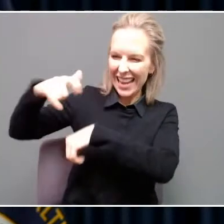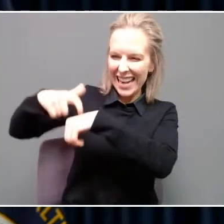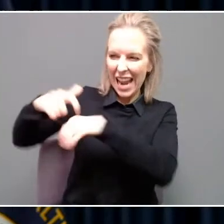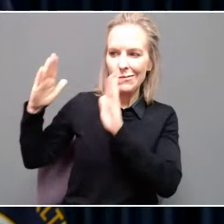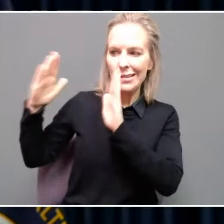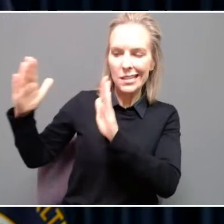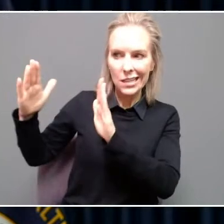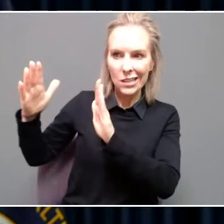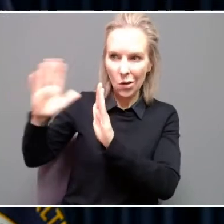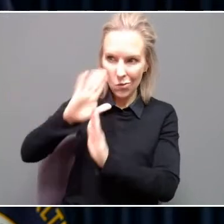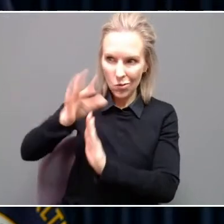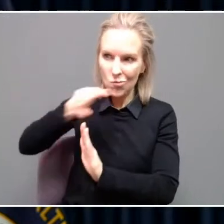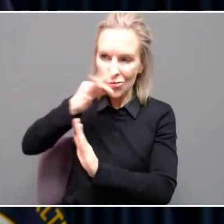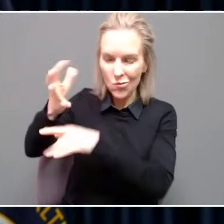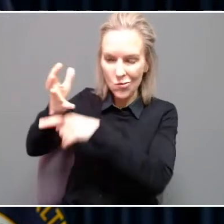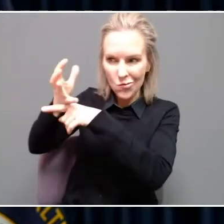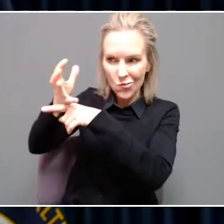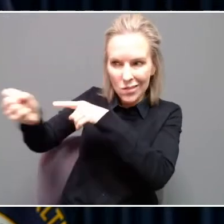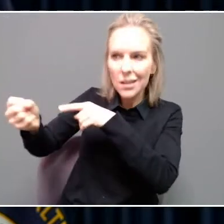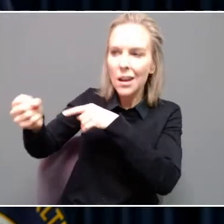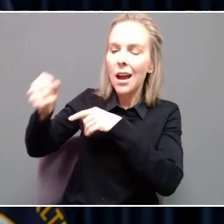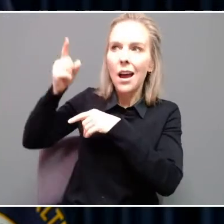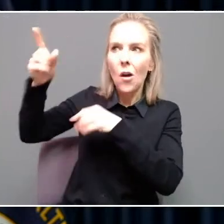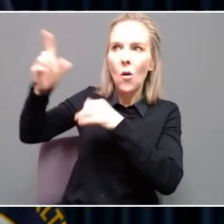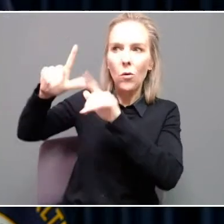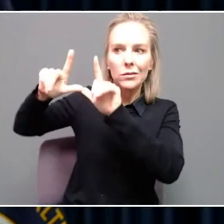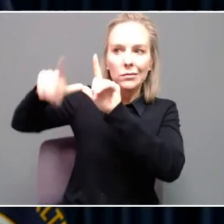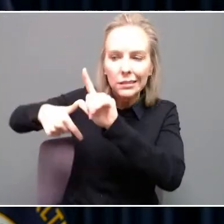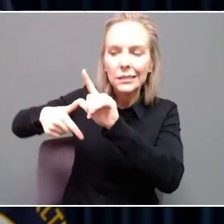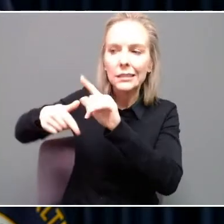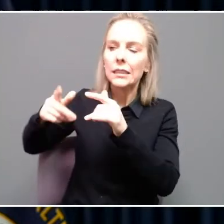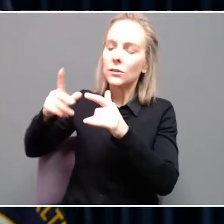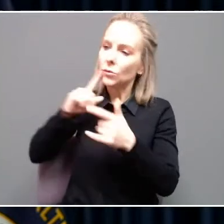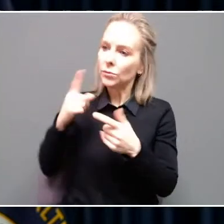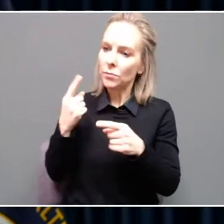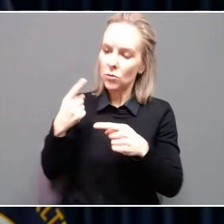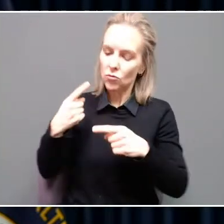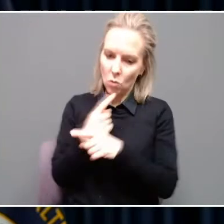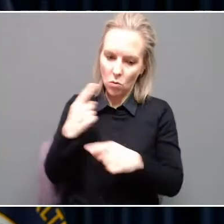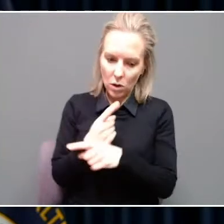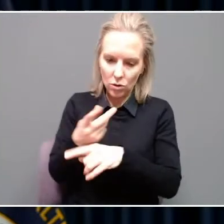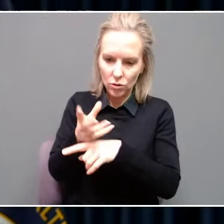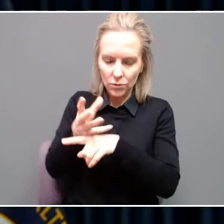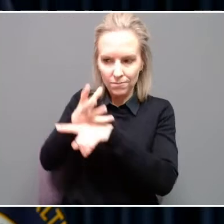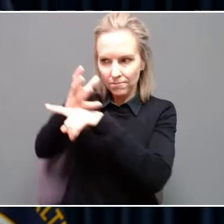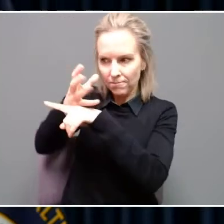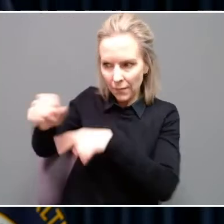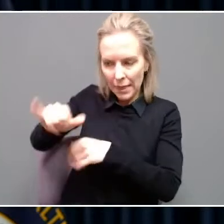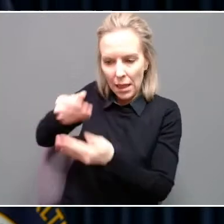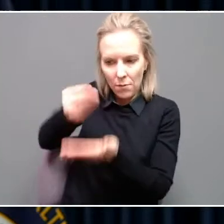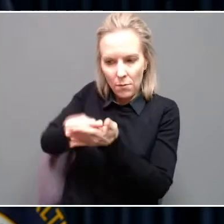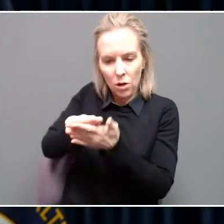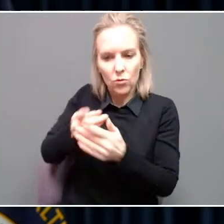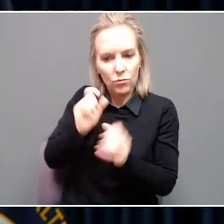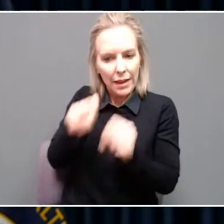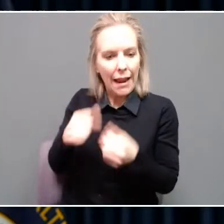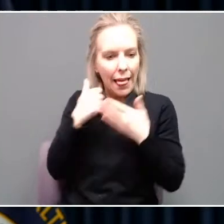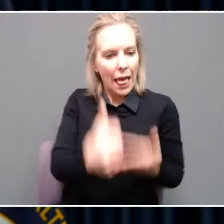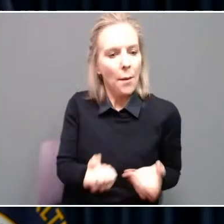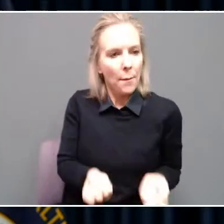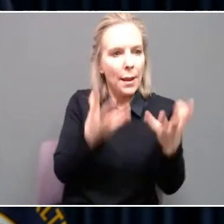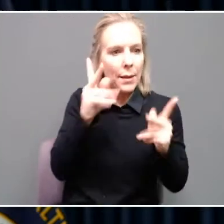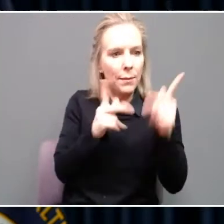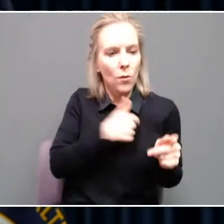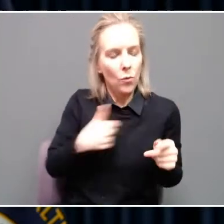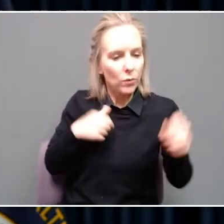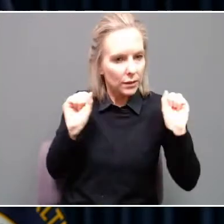out, and they run out if you successfully expended them to help as many people as possible. All